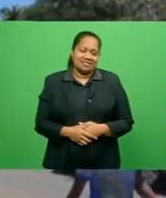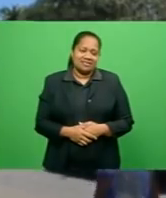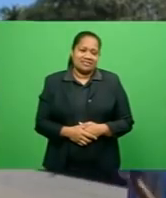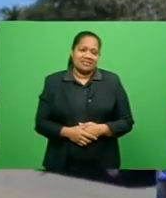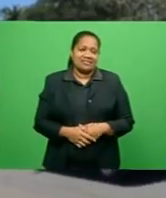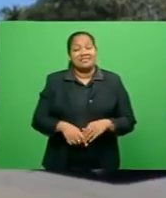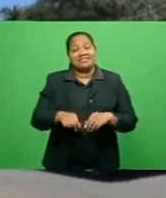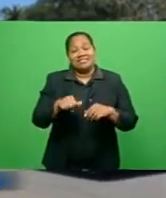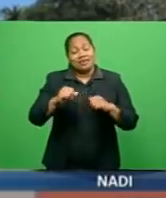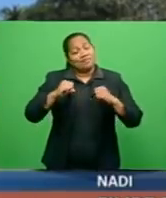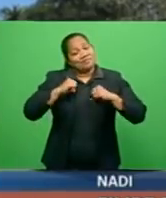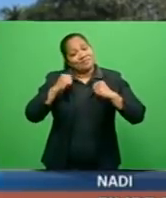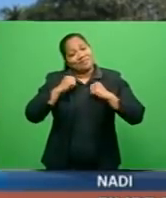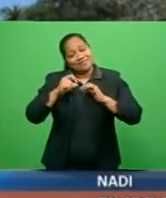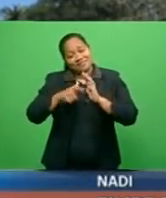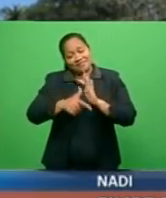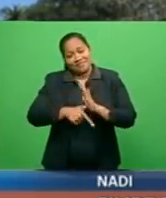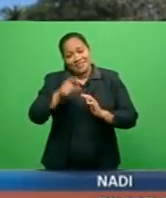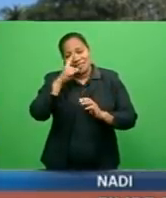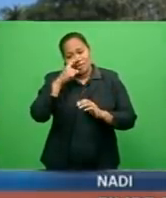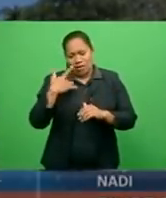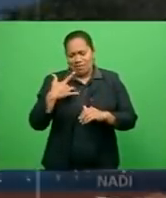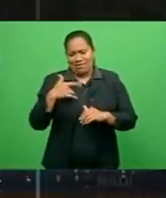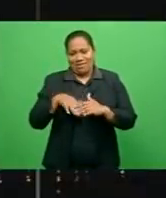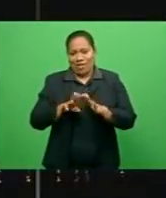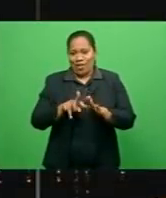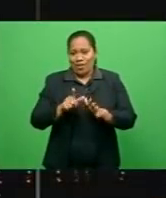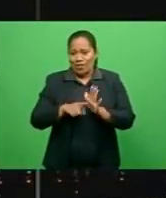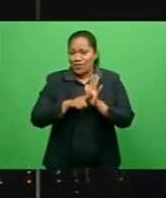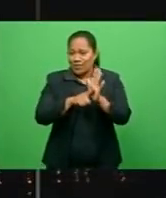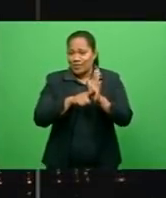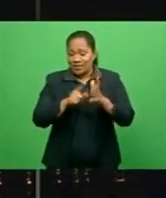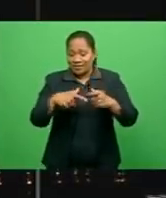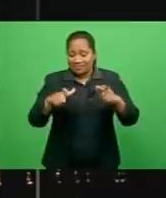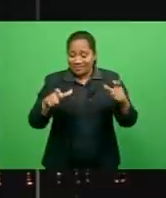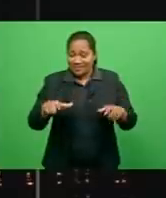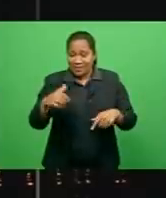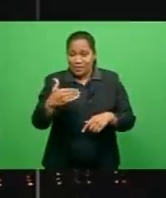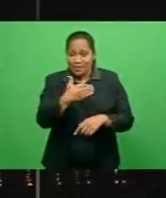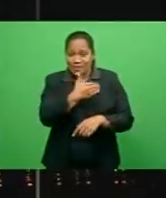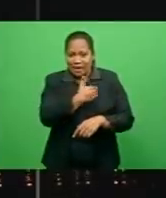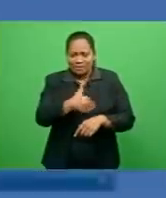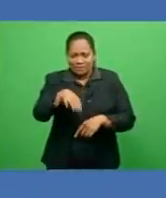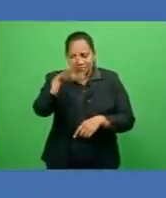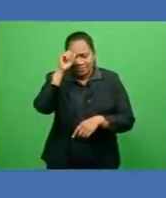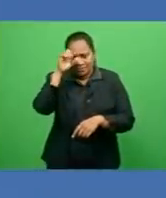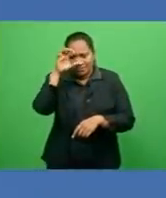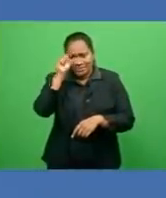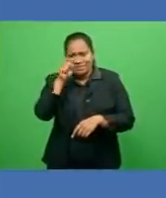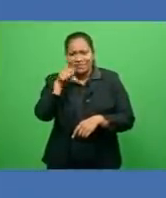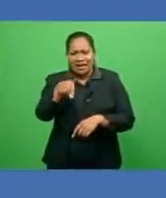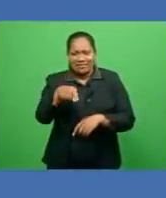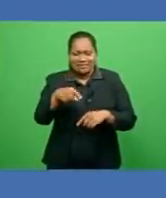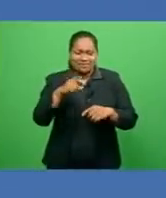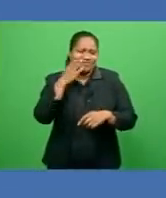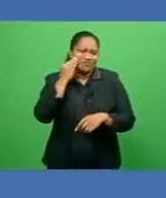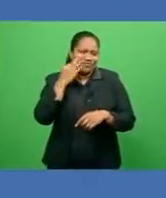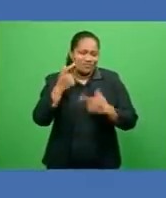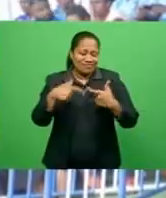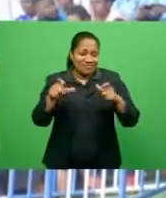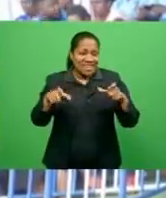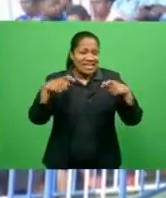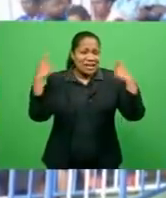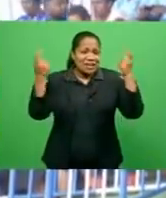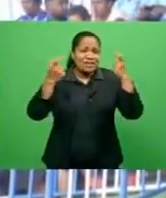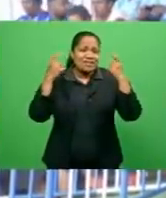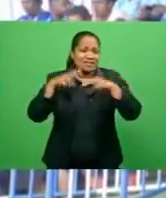It was a proud moment for people living in Lautoka City this morning as they commemorated two landmarks at the Sugar City in celebration